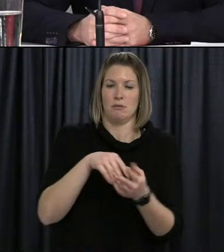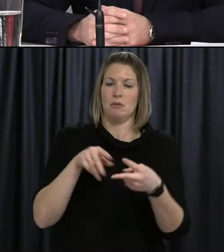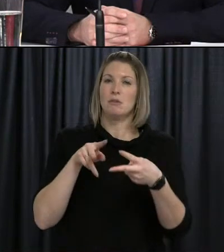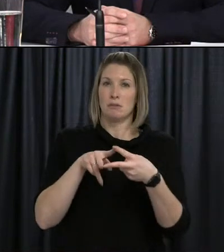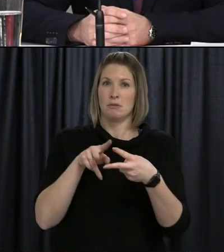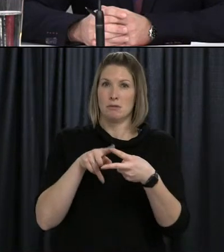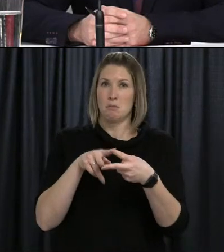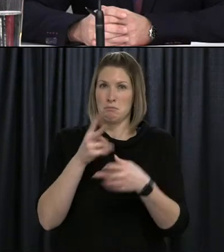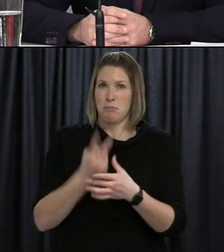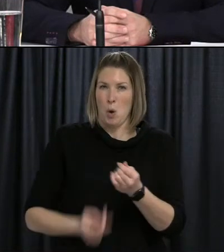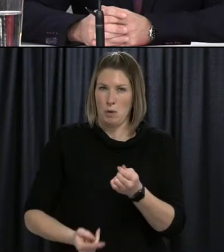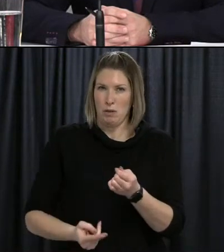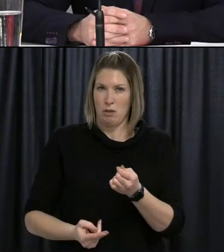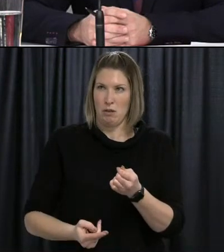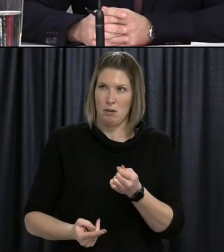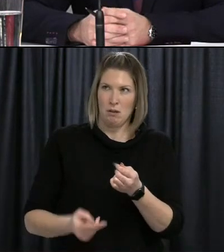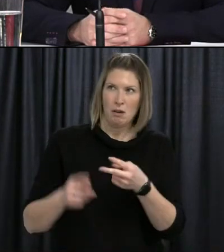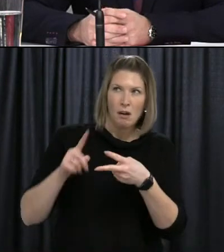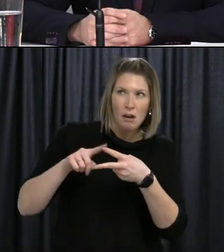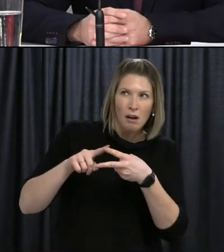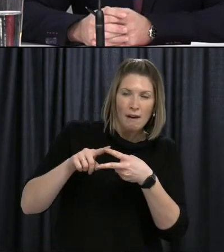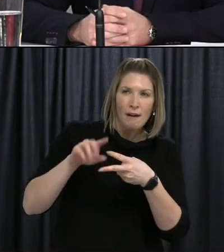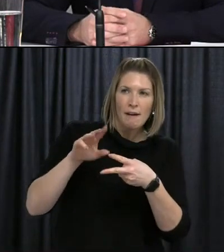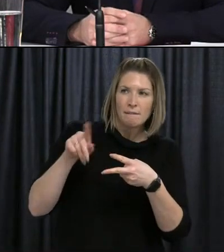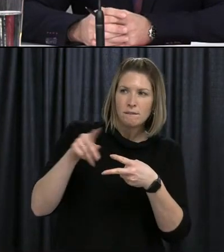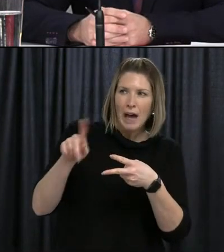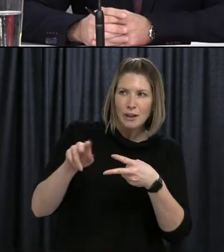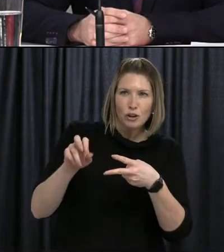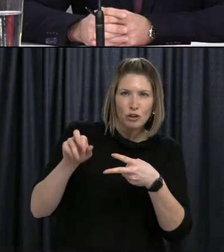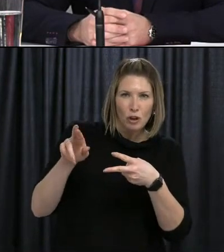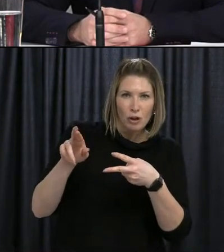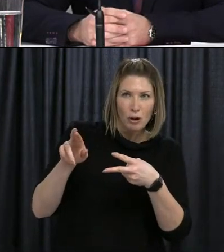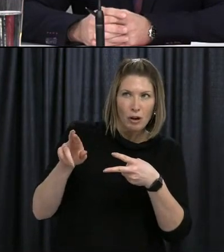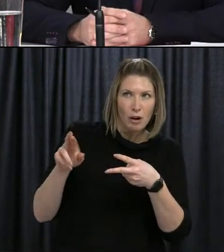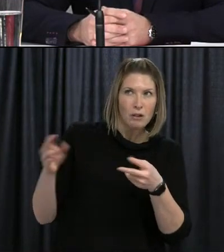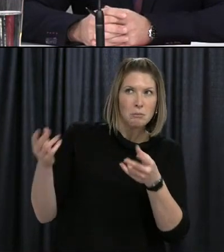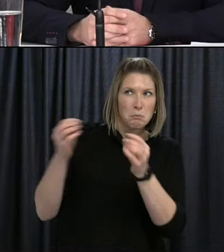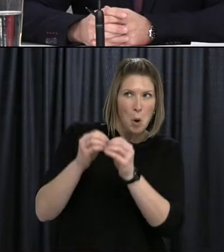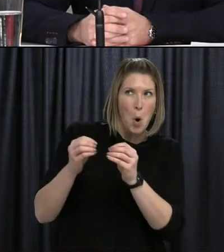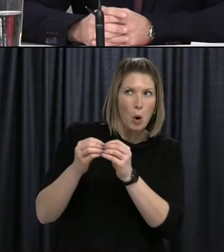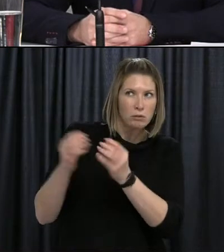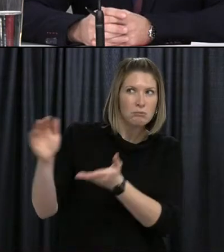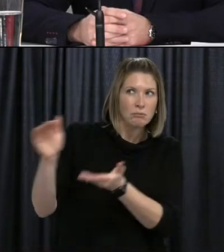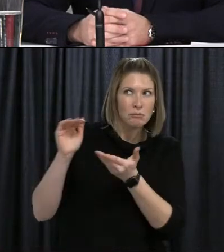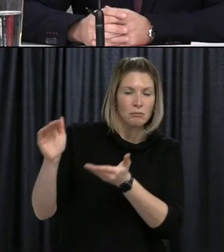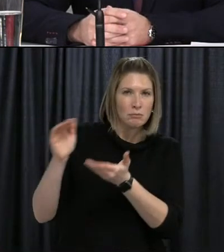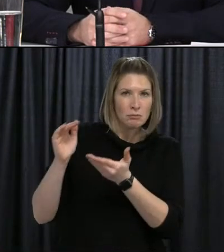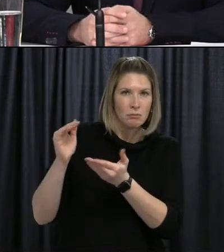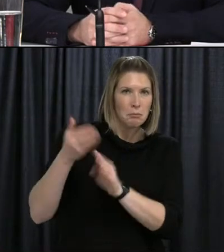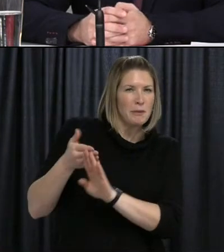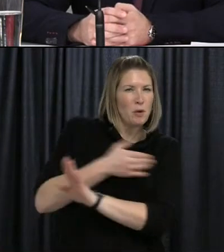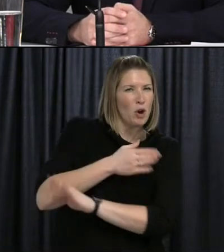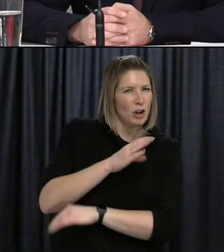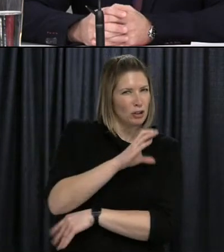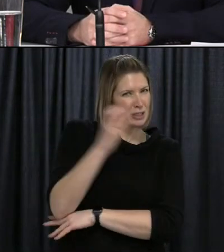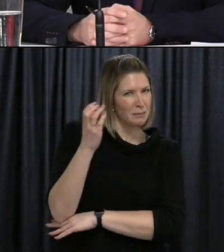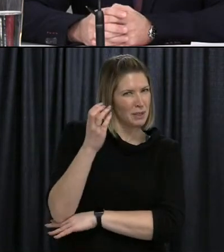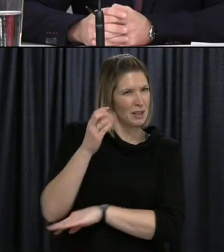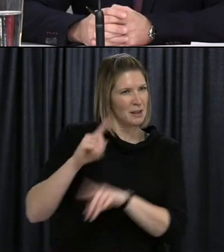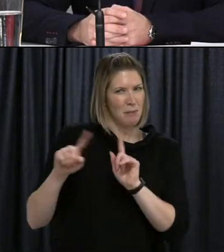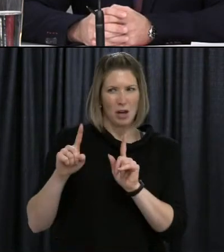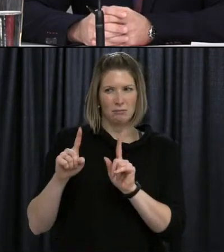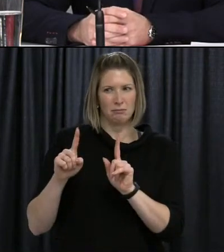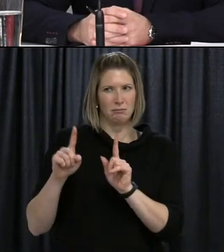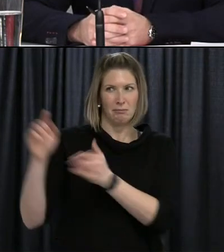Pfizer. Are we not getting any more, because we assumed that those were coming before Christmas, and we